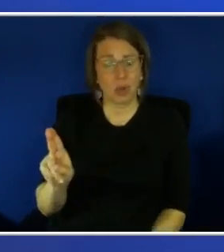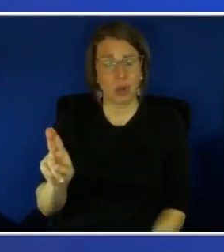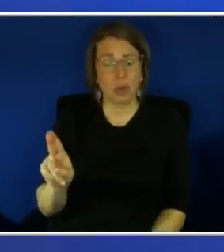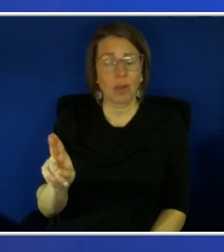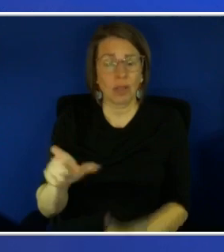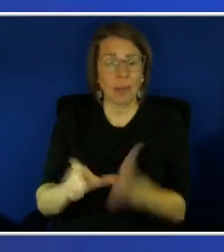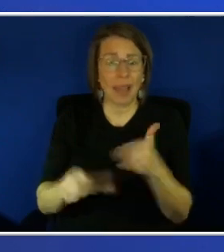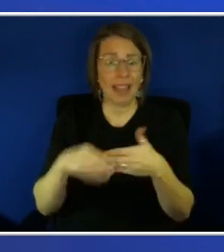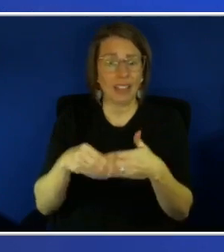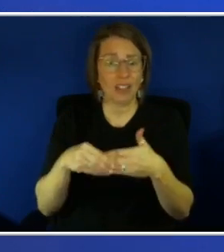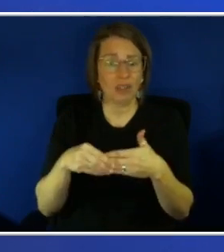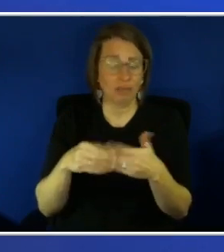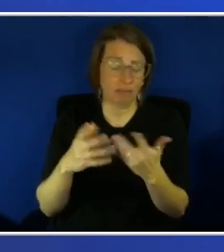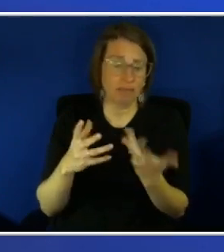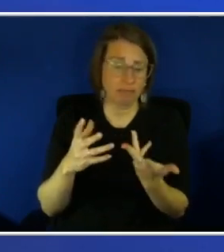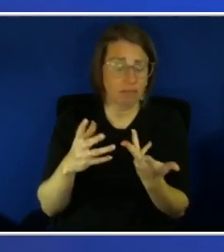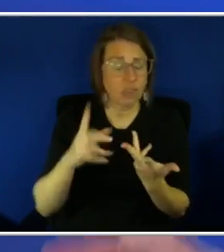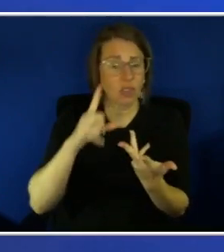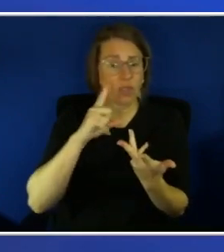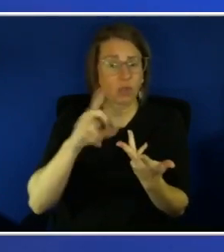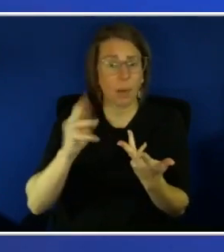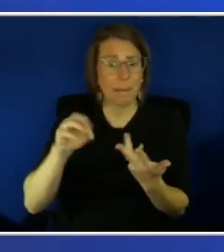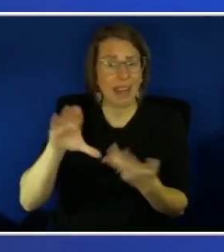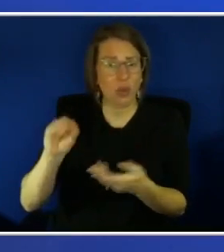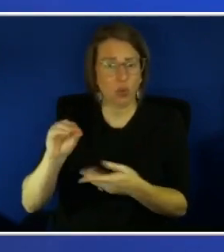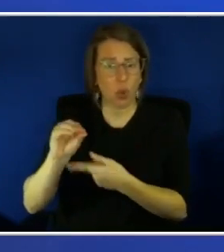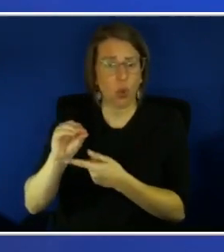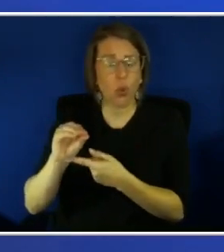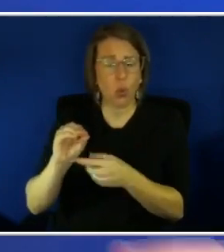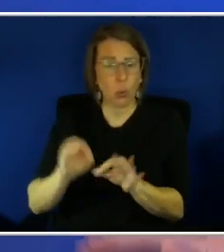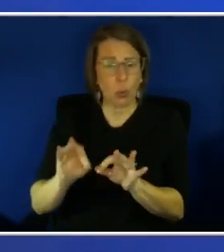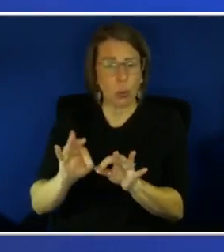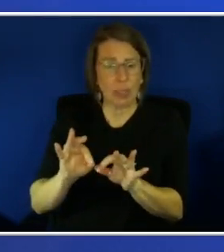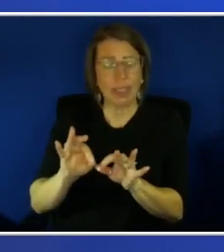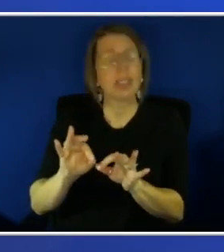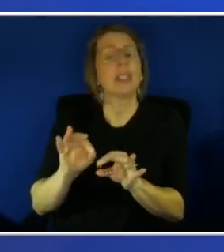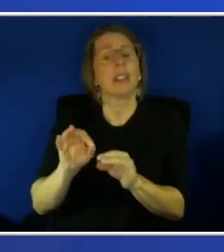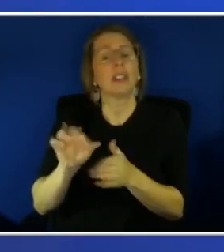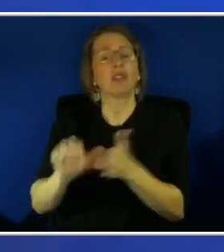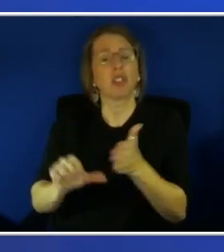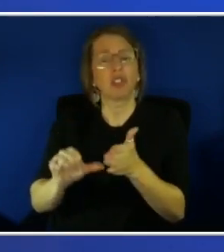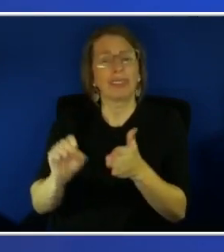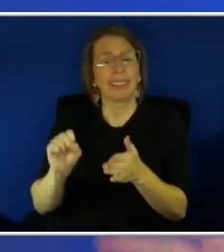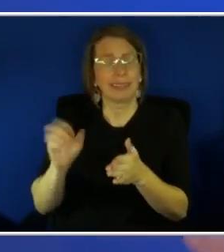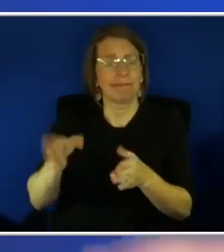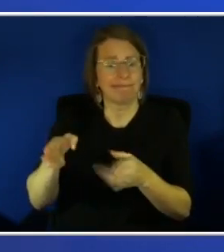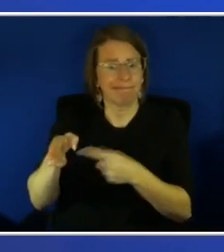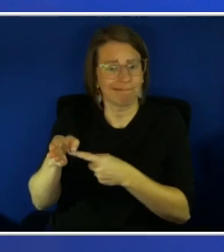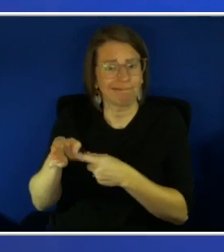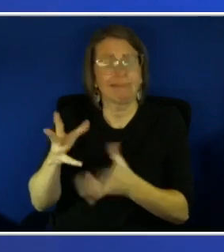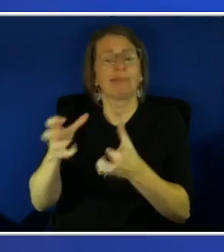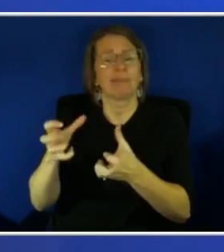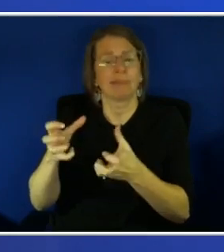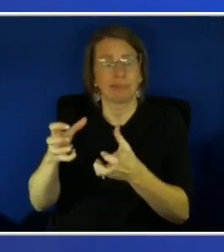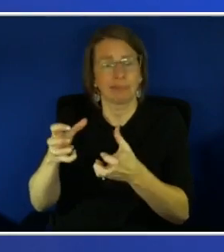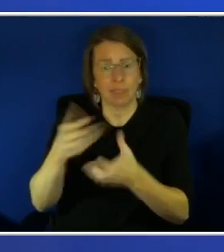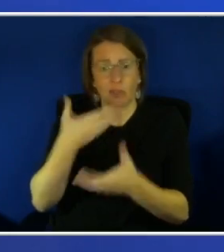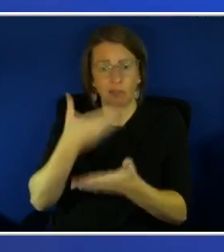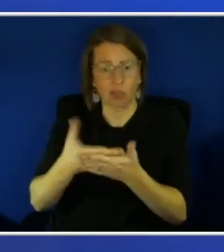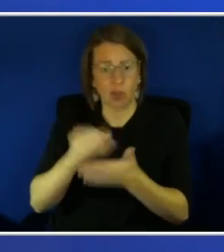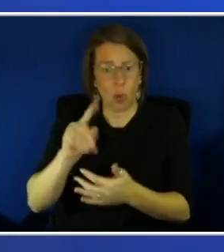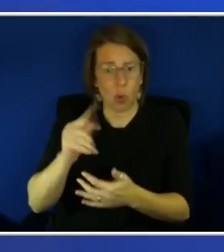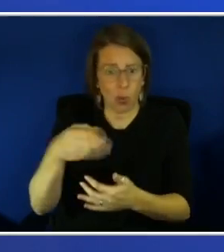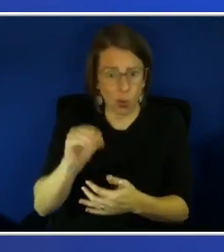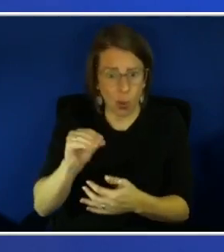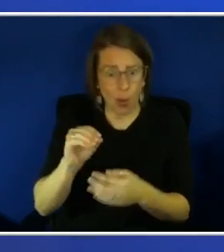side to be able to remove that hardware safely, have a good long-term orthopedic plan, and then cover it with good durable